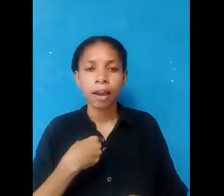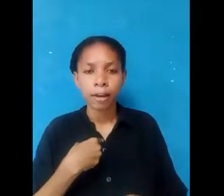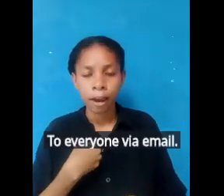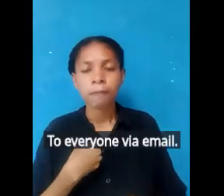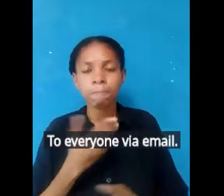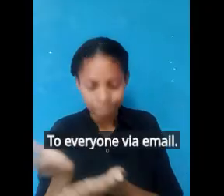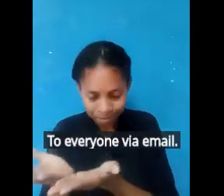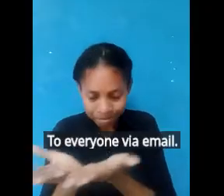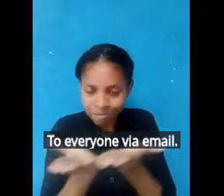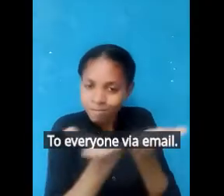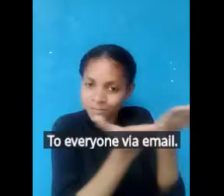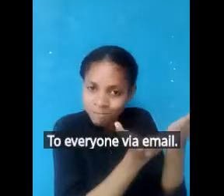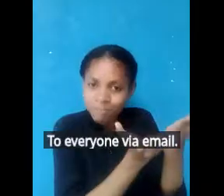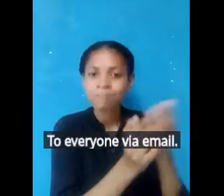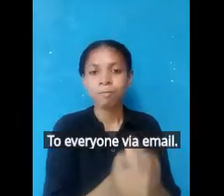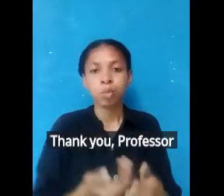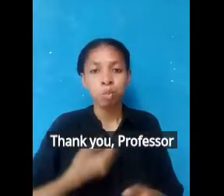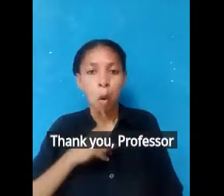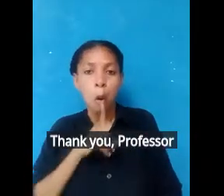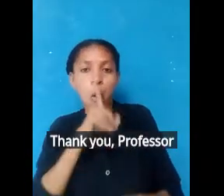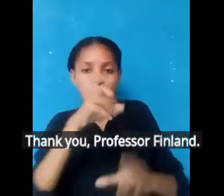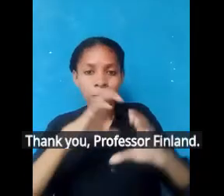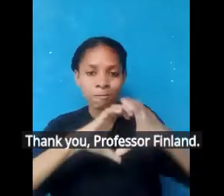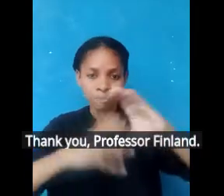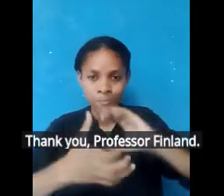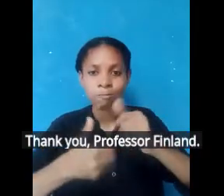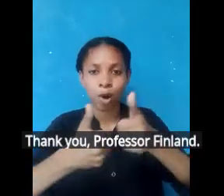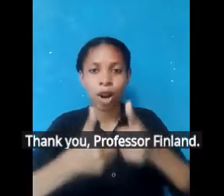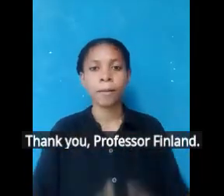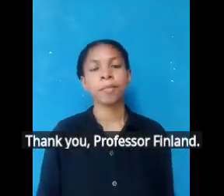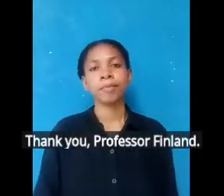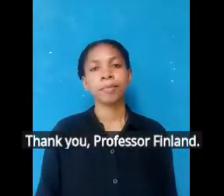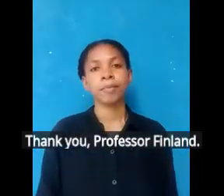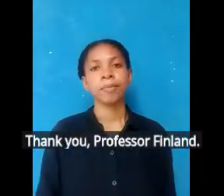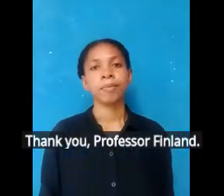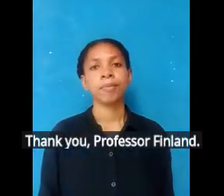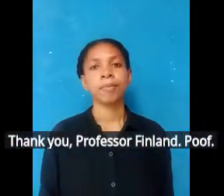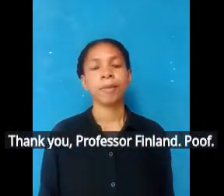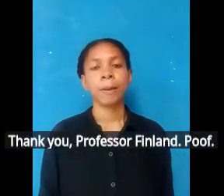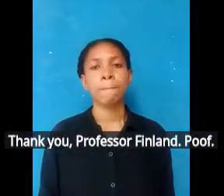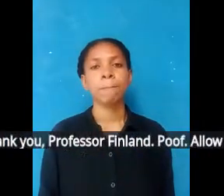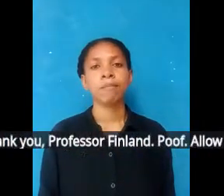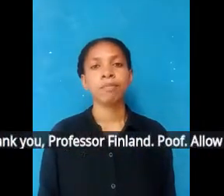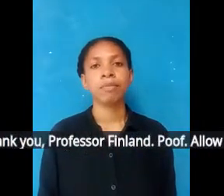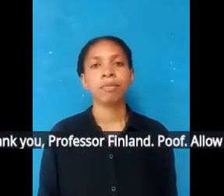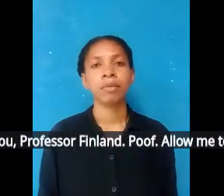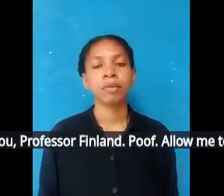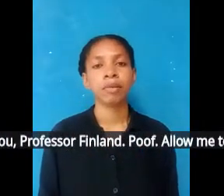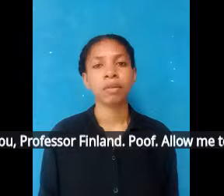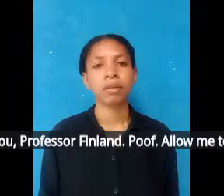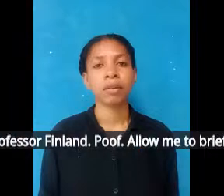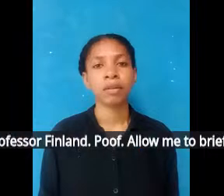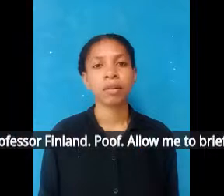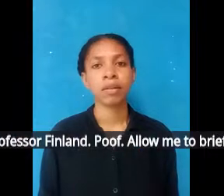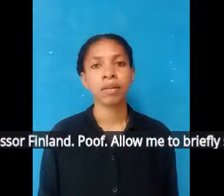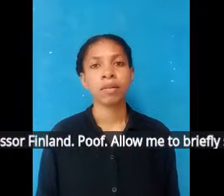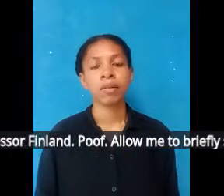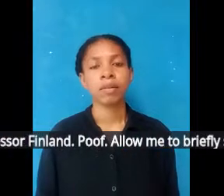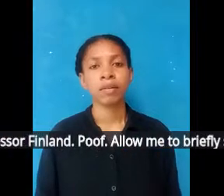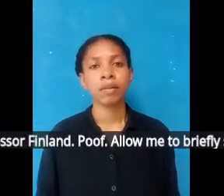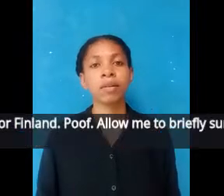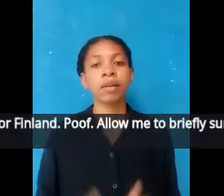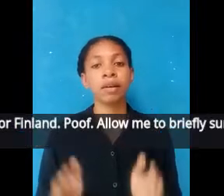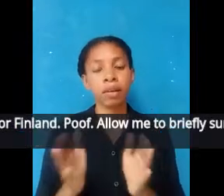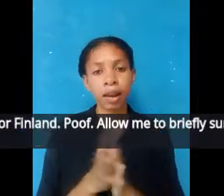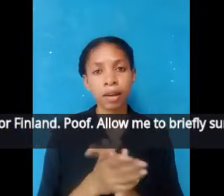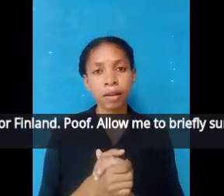Okay. Thank you, Professor Violet. Whew. Allow me to briefly summarize some key takeaways